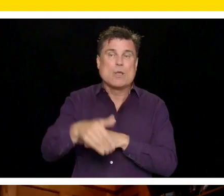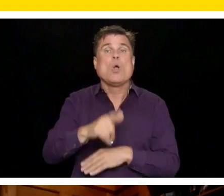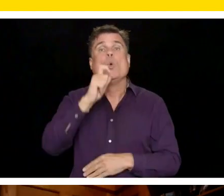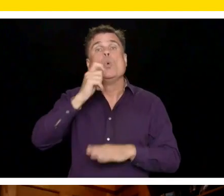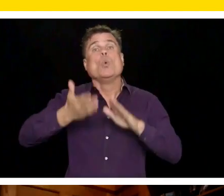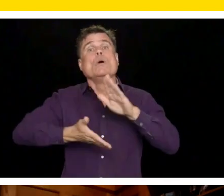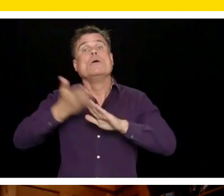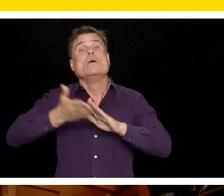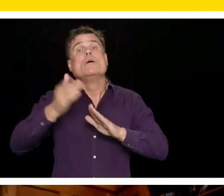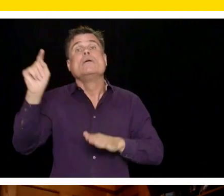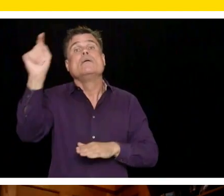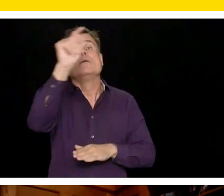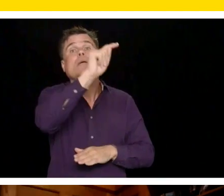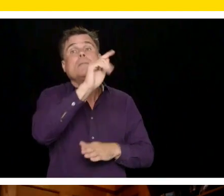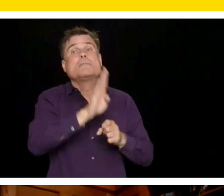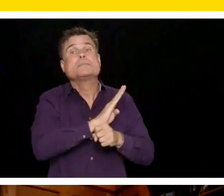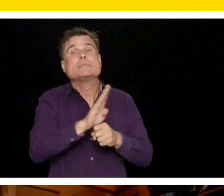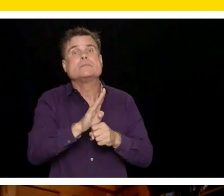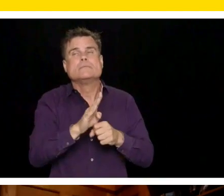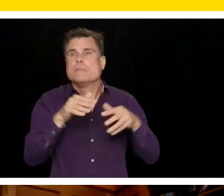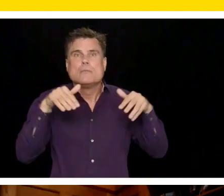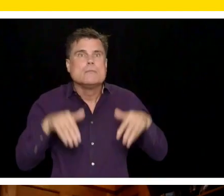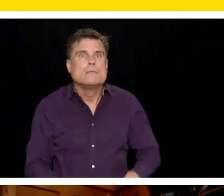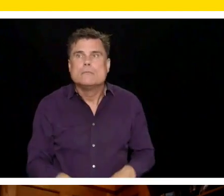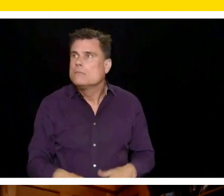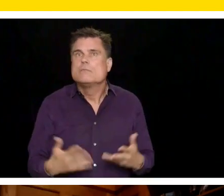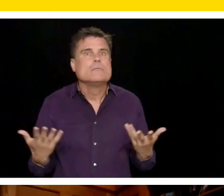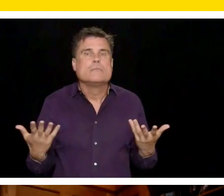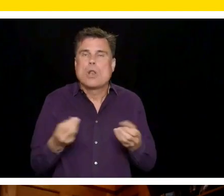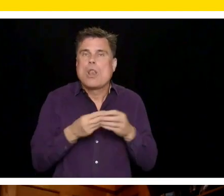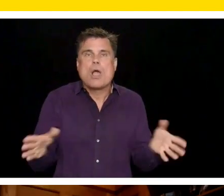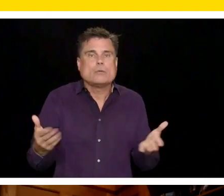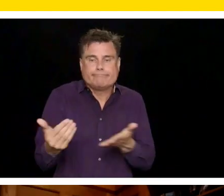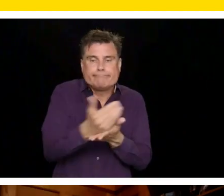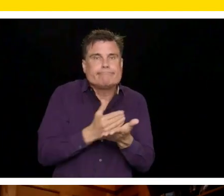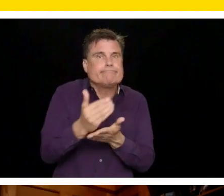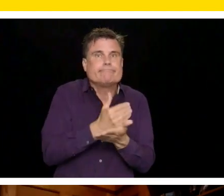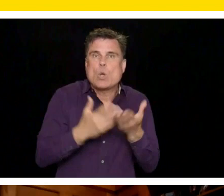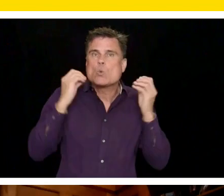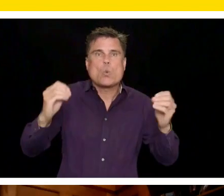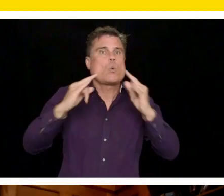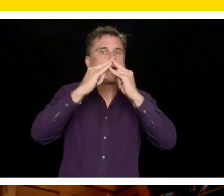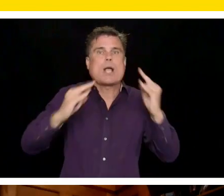provincial government. Will summer camps receive any financial support?